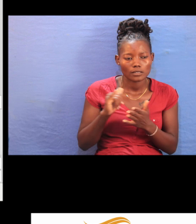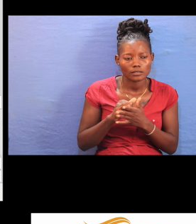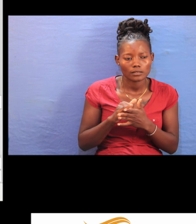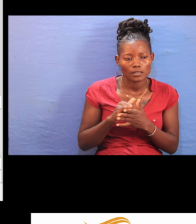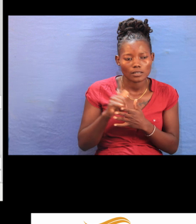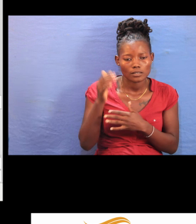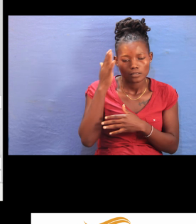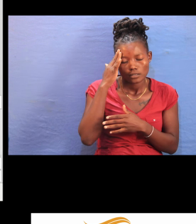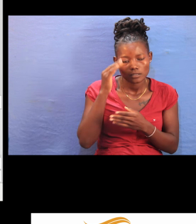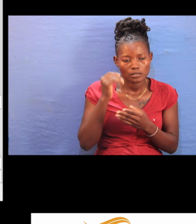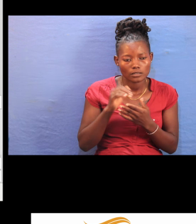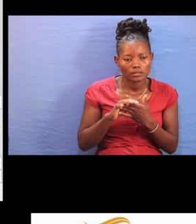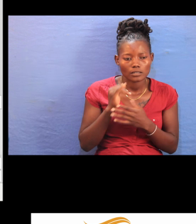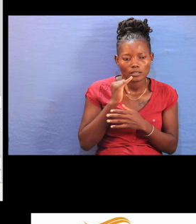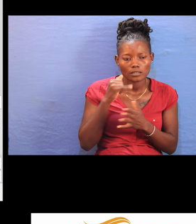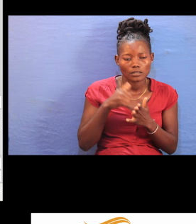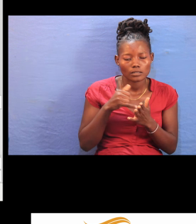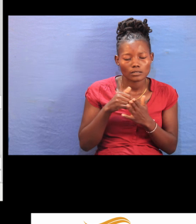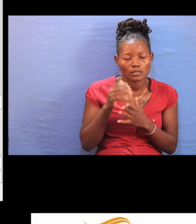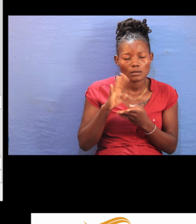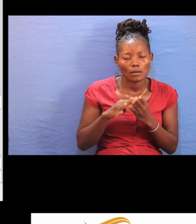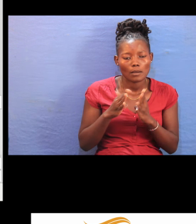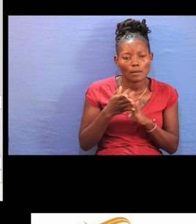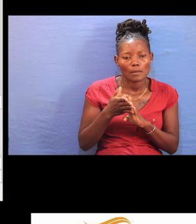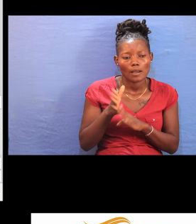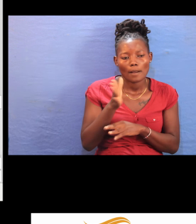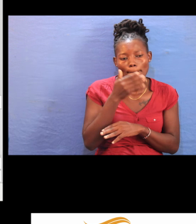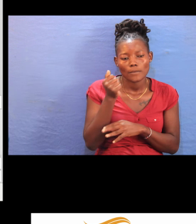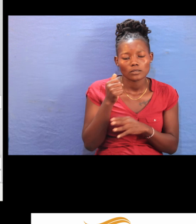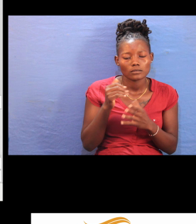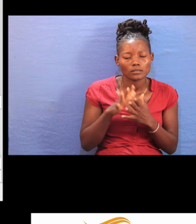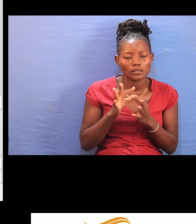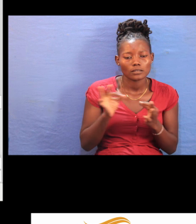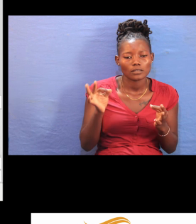it's going to be better in the long run for you.